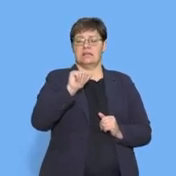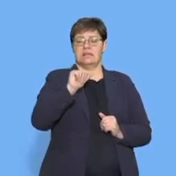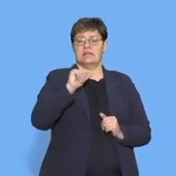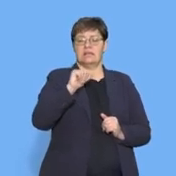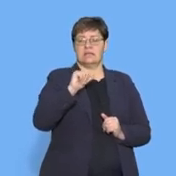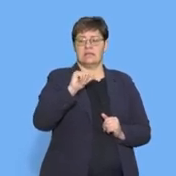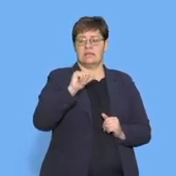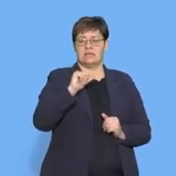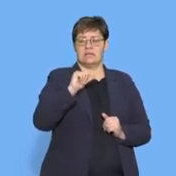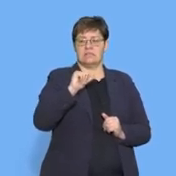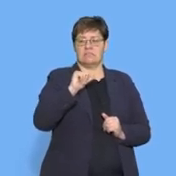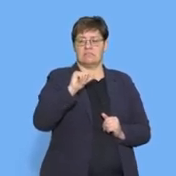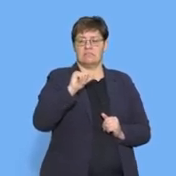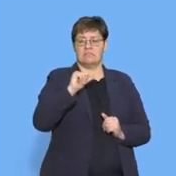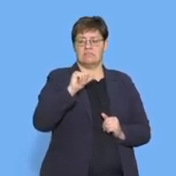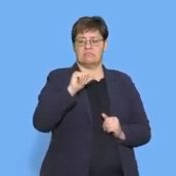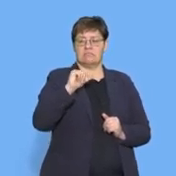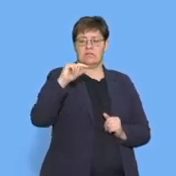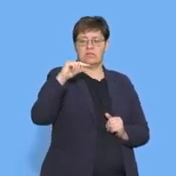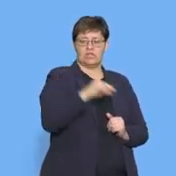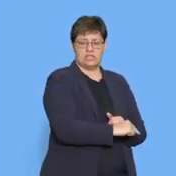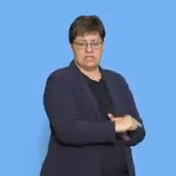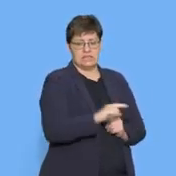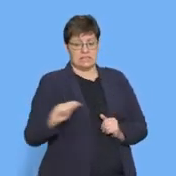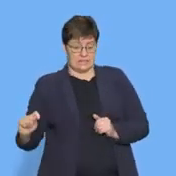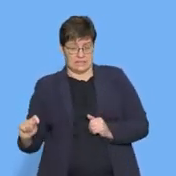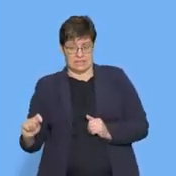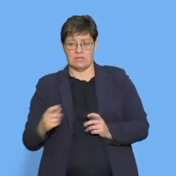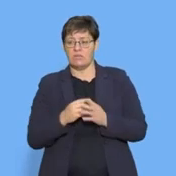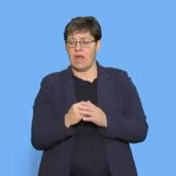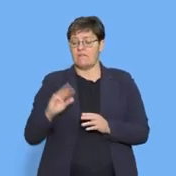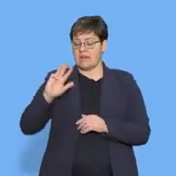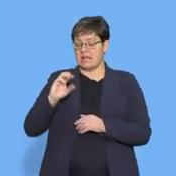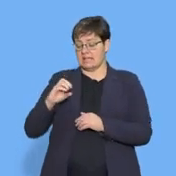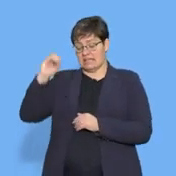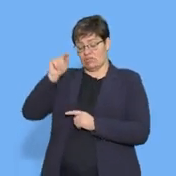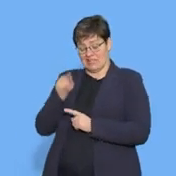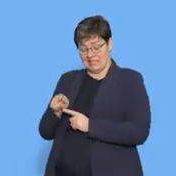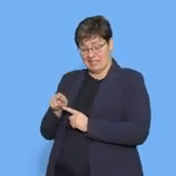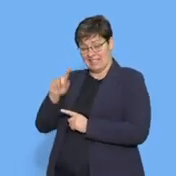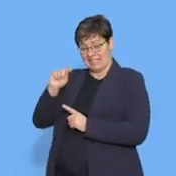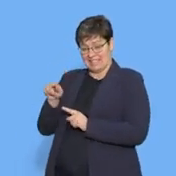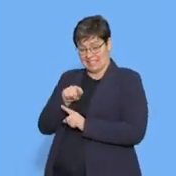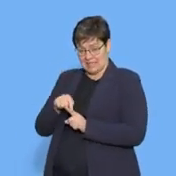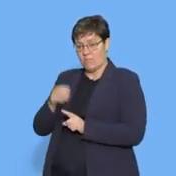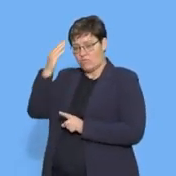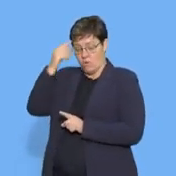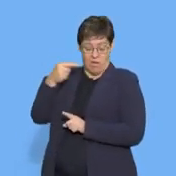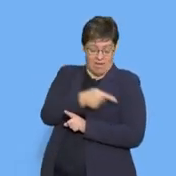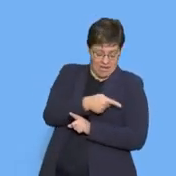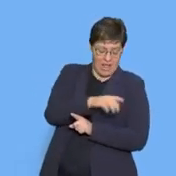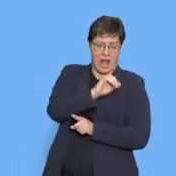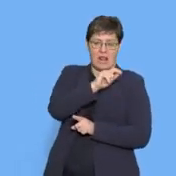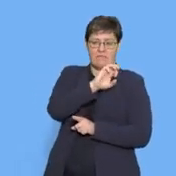in this triangle, we've got A, we have this 90-degree angle, and this angle here, we know is